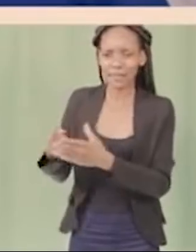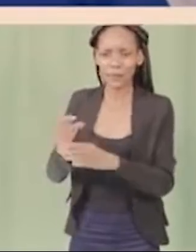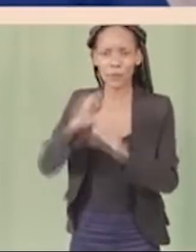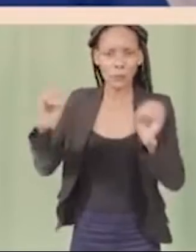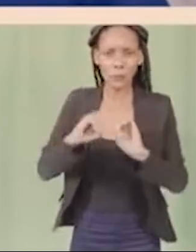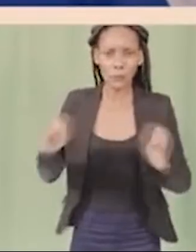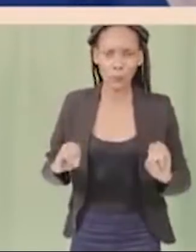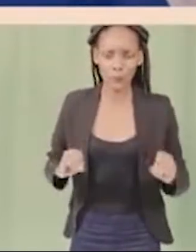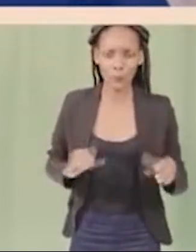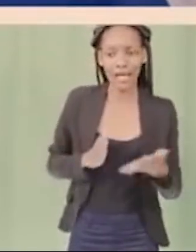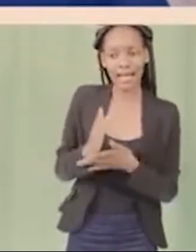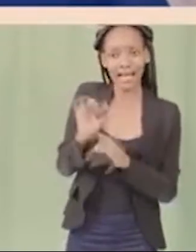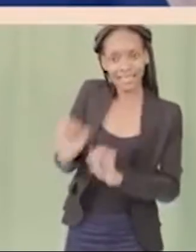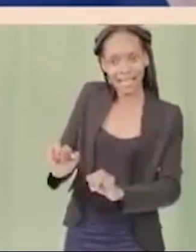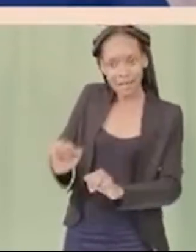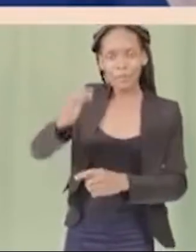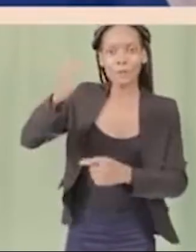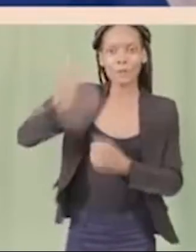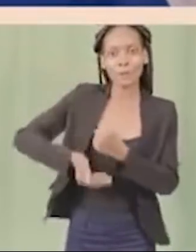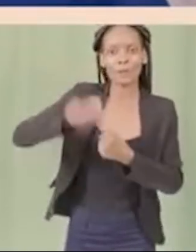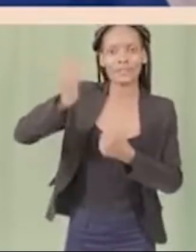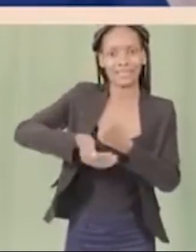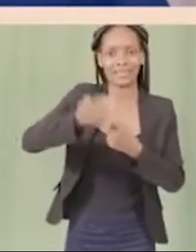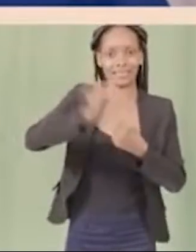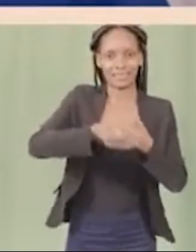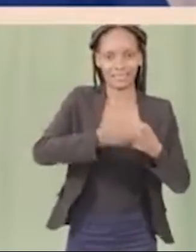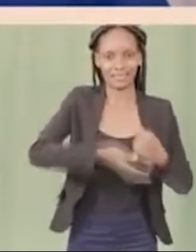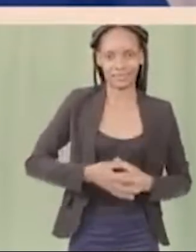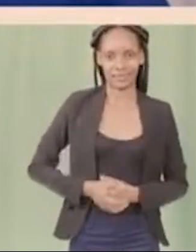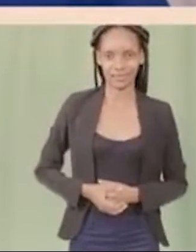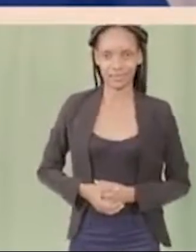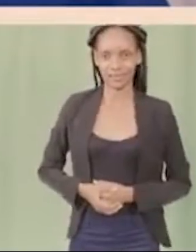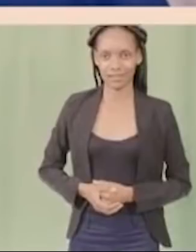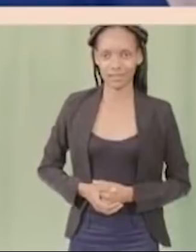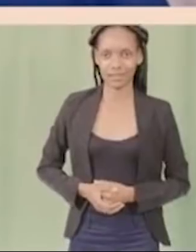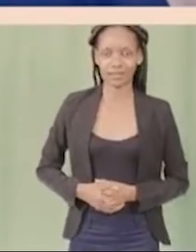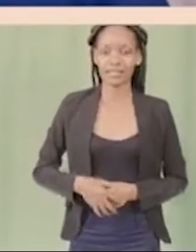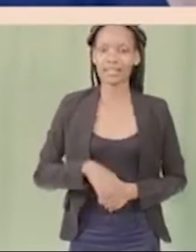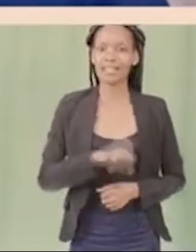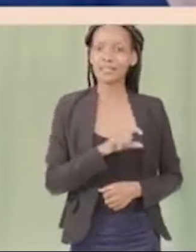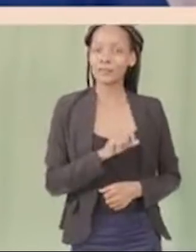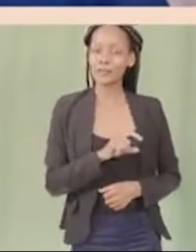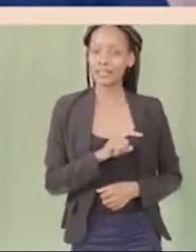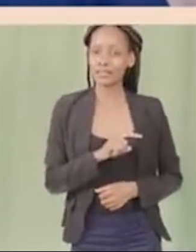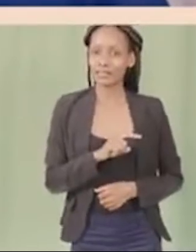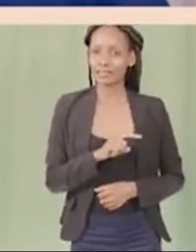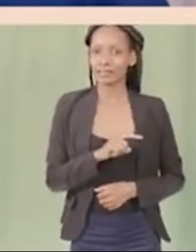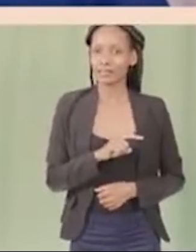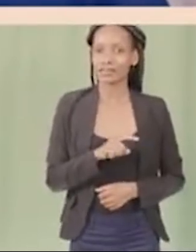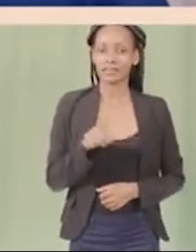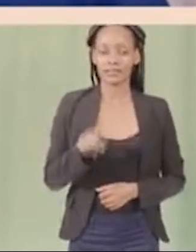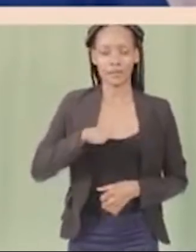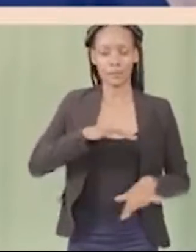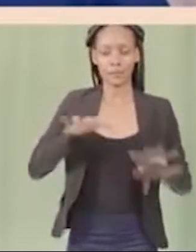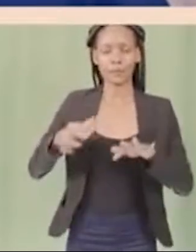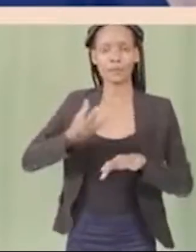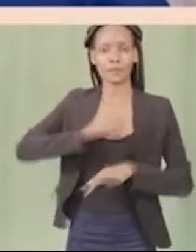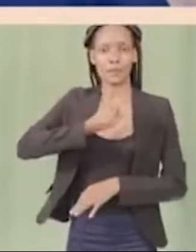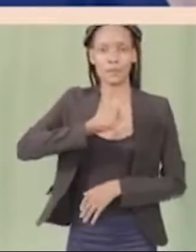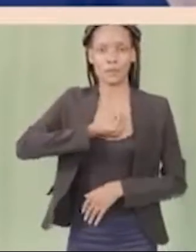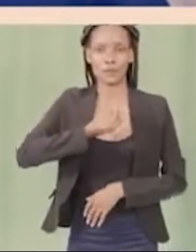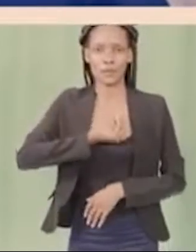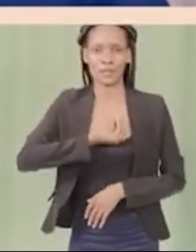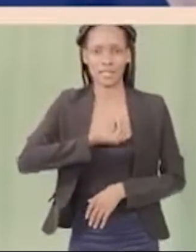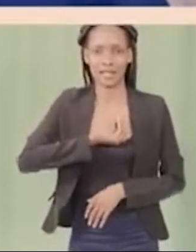are protected. We must become a society where young people are able to realize